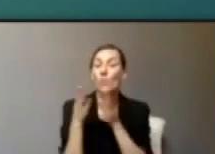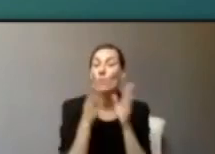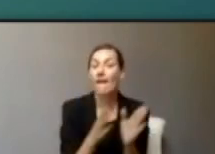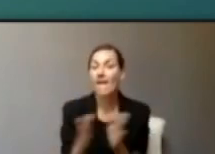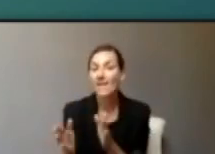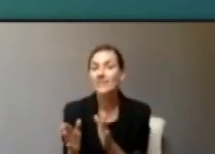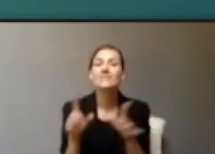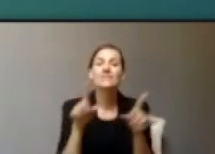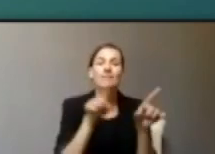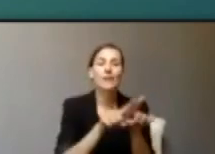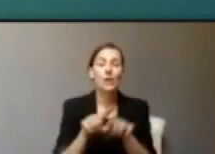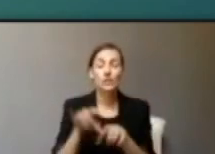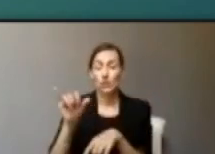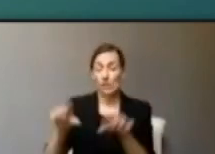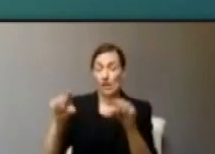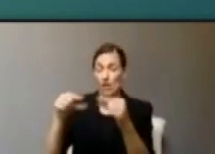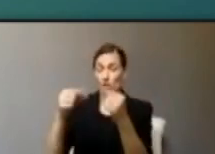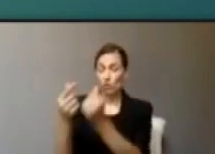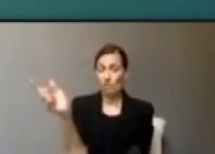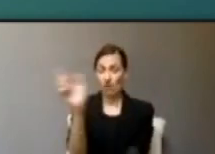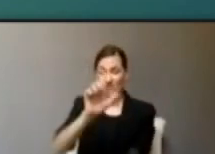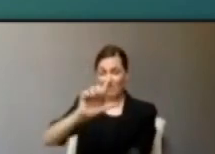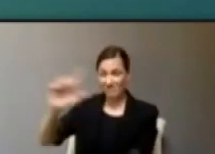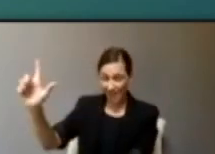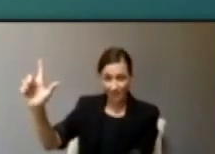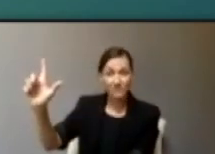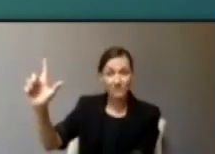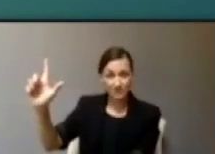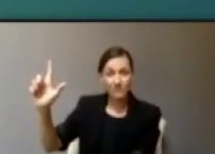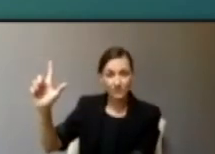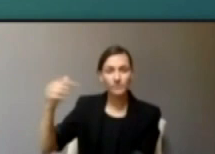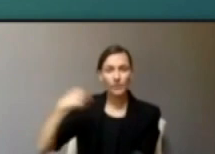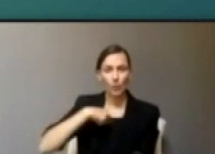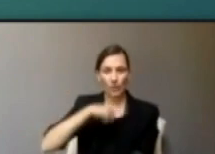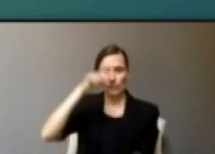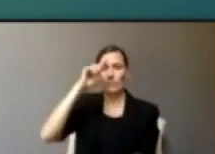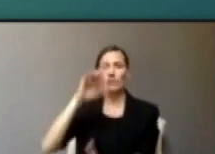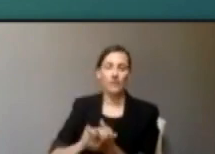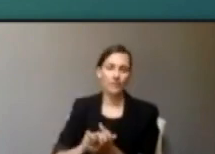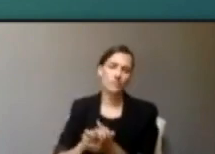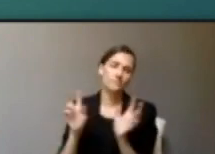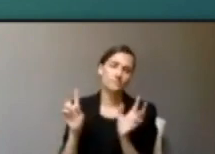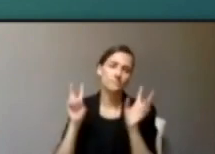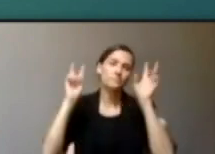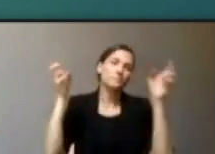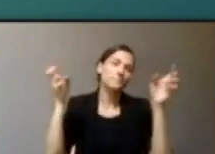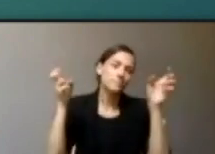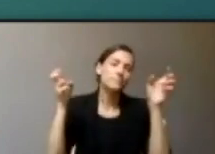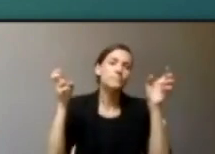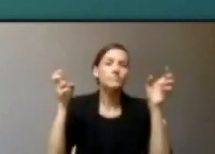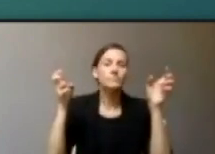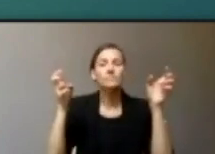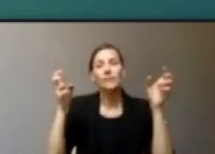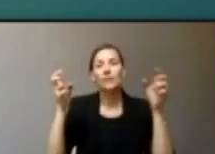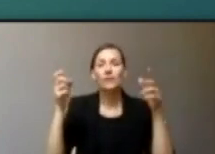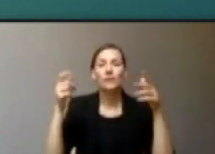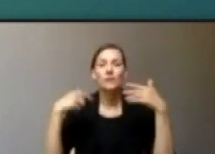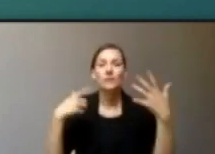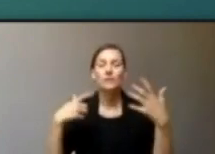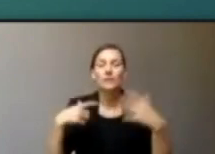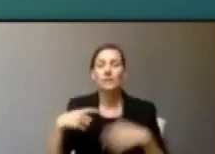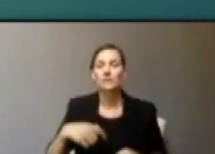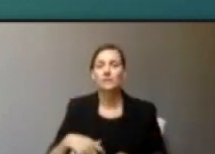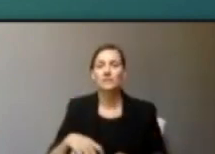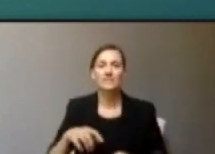tells us that that group on the far left is the group that we would believe to be, quote unquote, at risk for poor mental